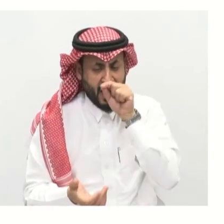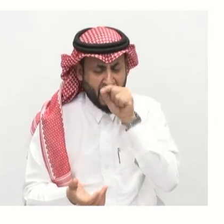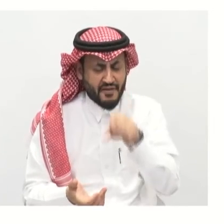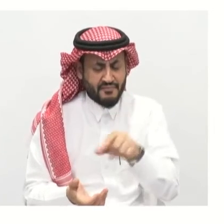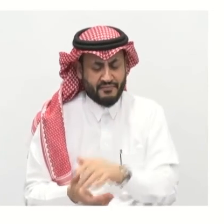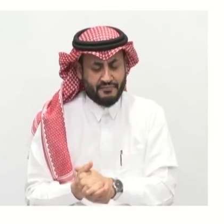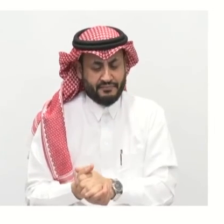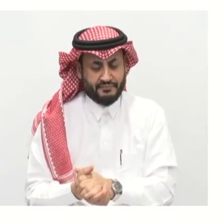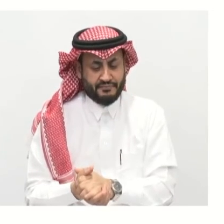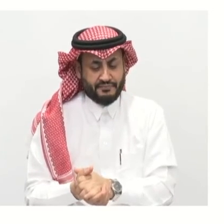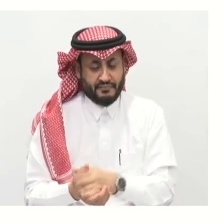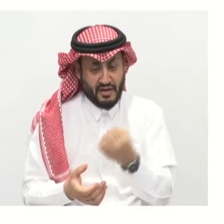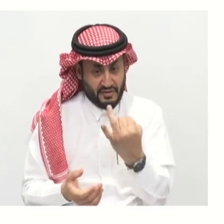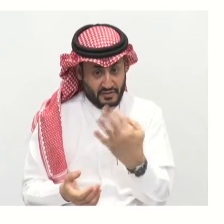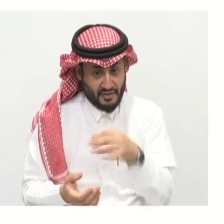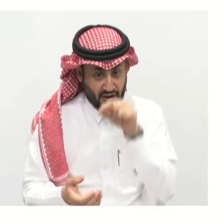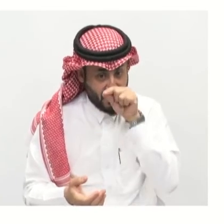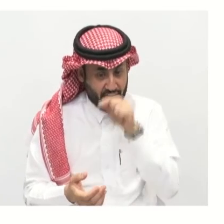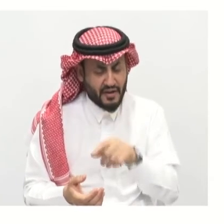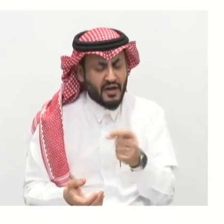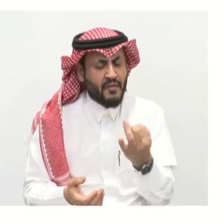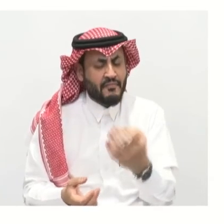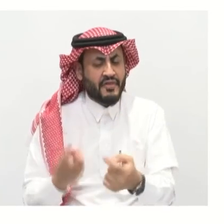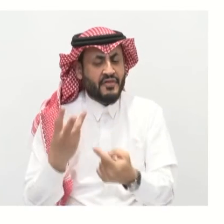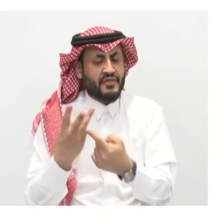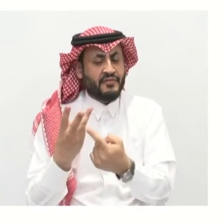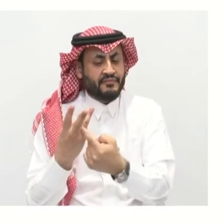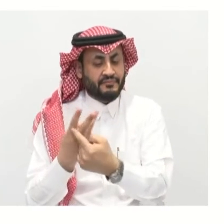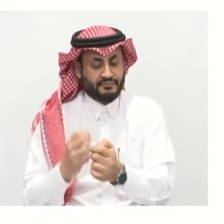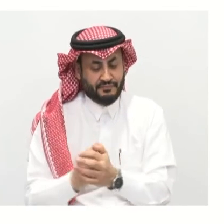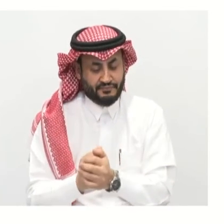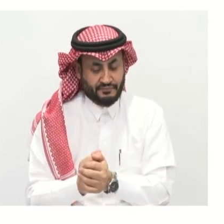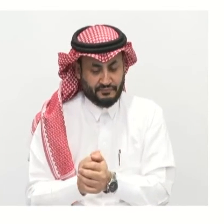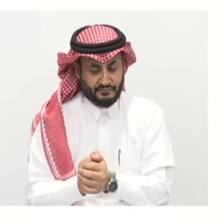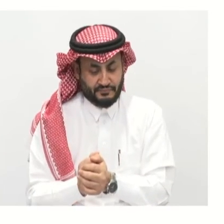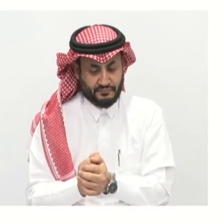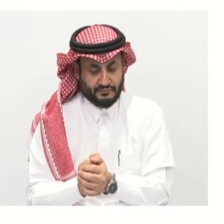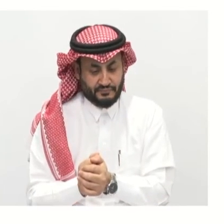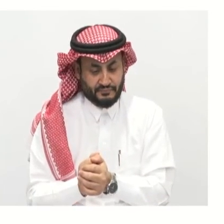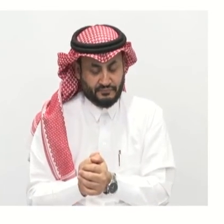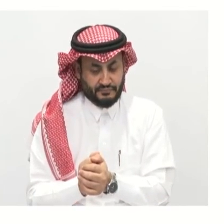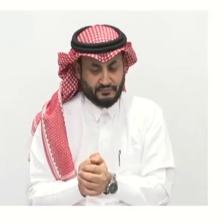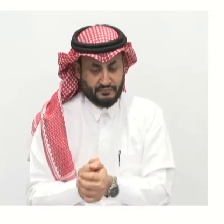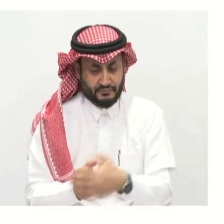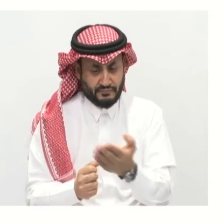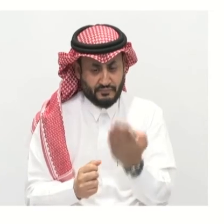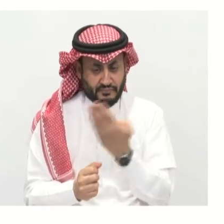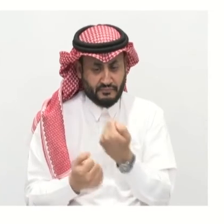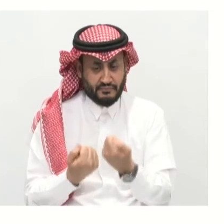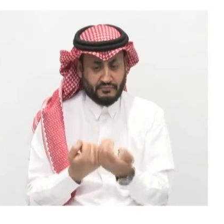Here we have one, two, three. Let's read the sentence